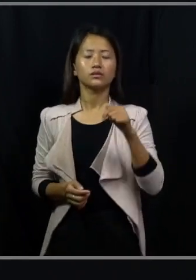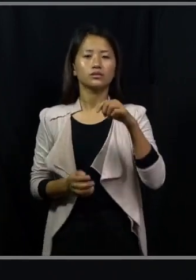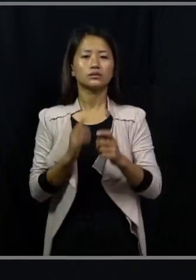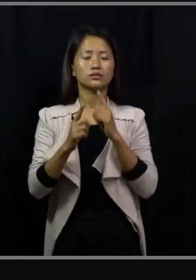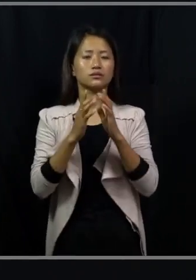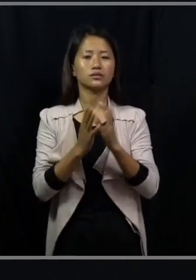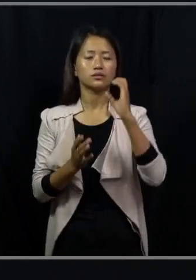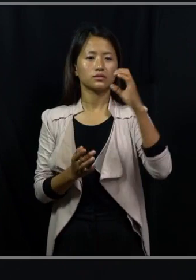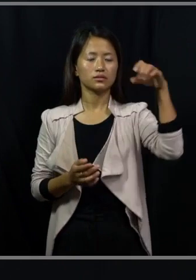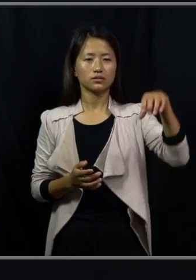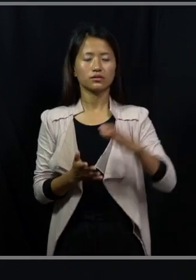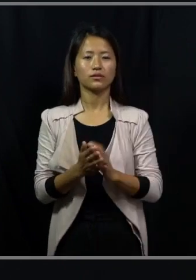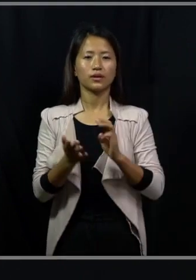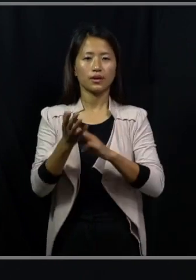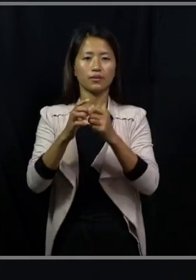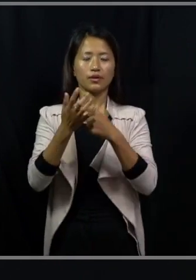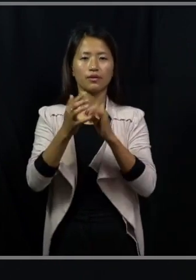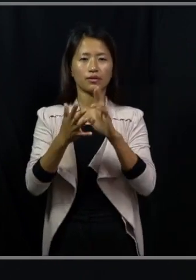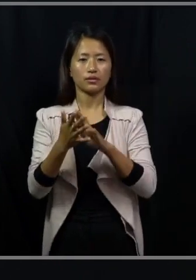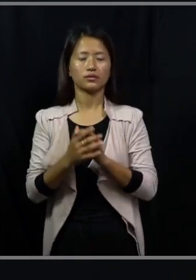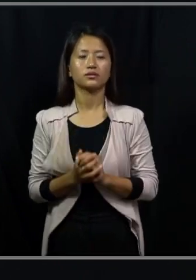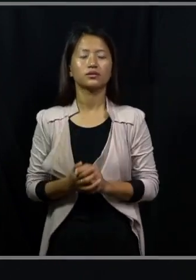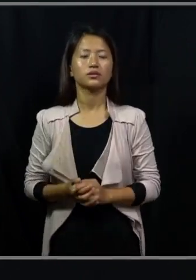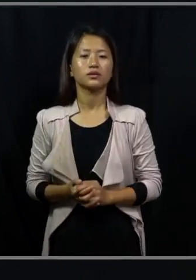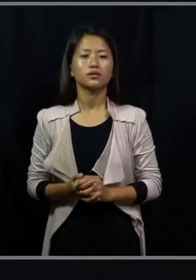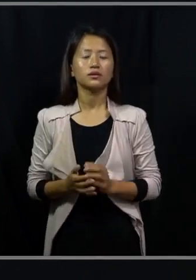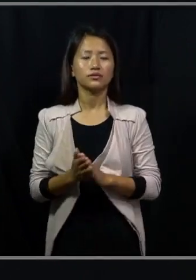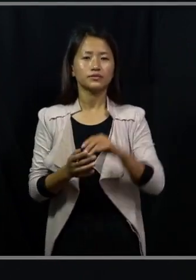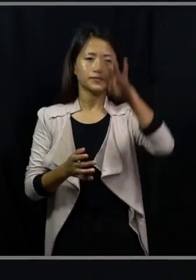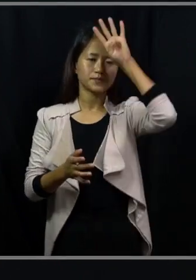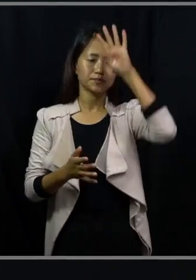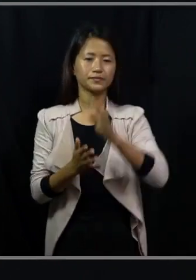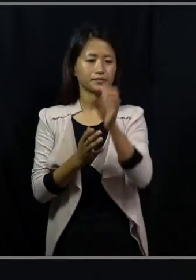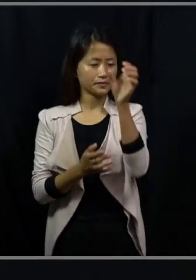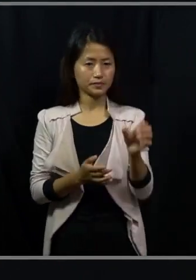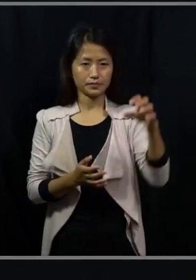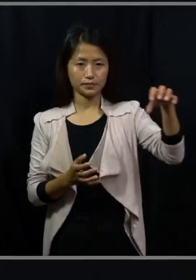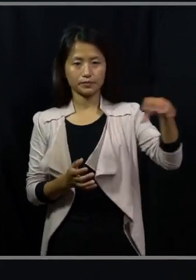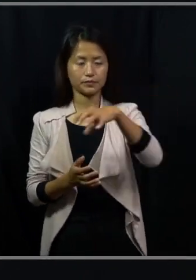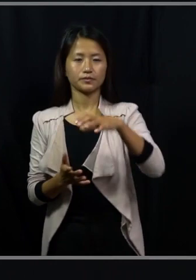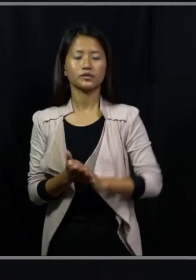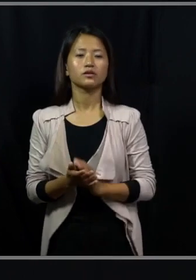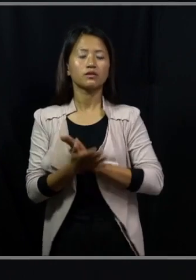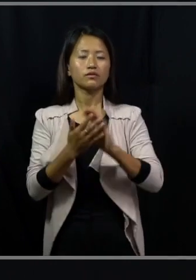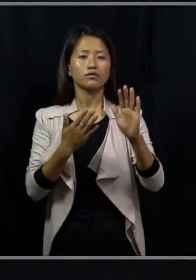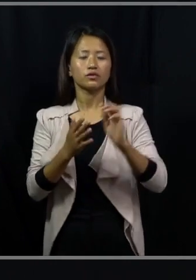Mari. Mari is the capital city of Mari Kingdom, and it flourished in